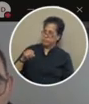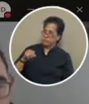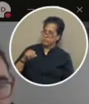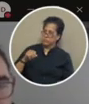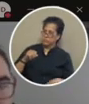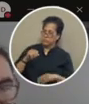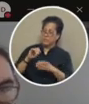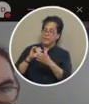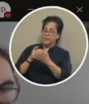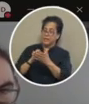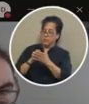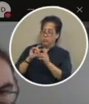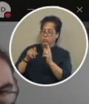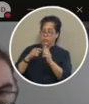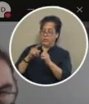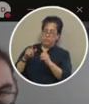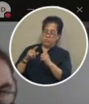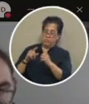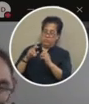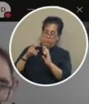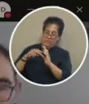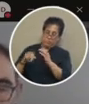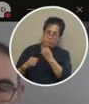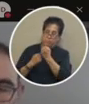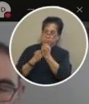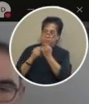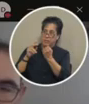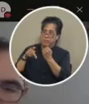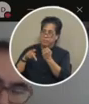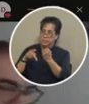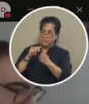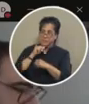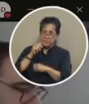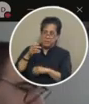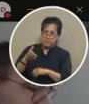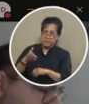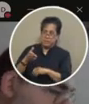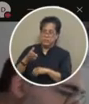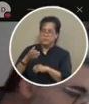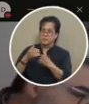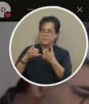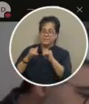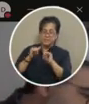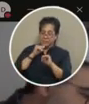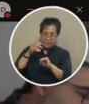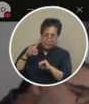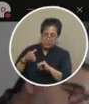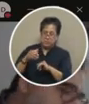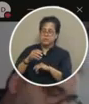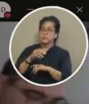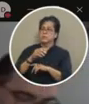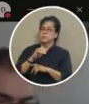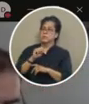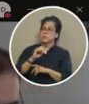case, when you go to the backup, Representative Hernandez, it's not there, and it's still not there.